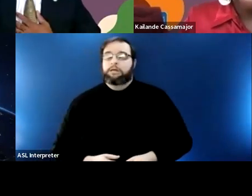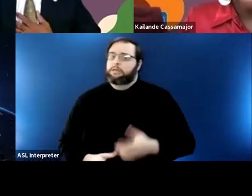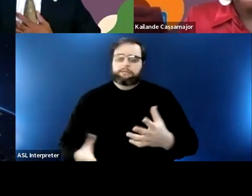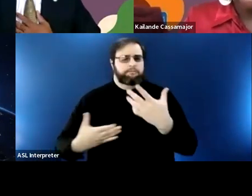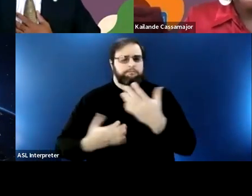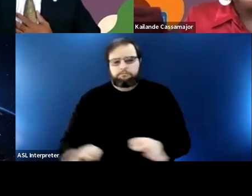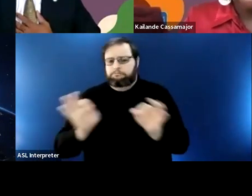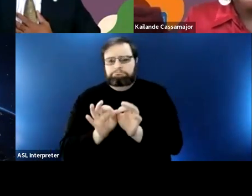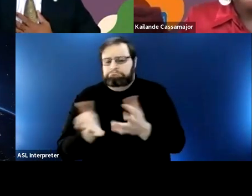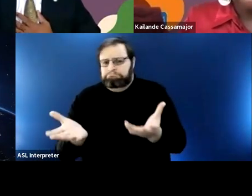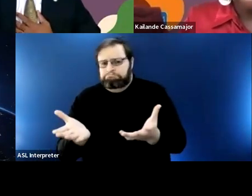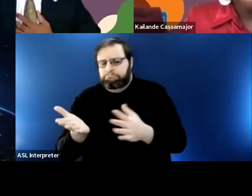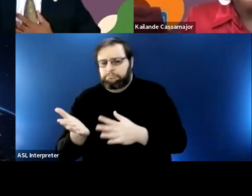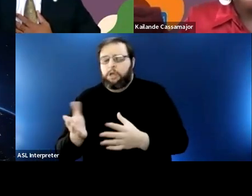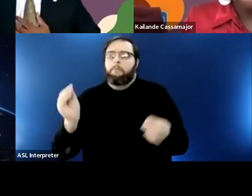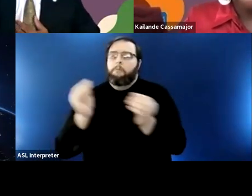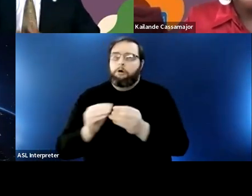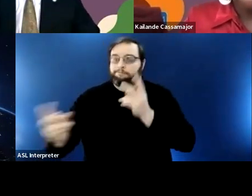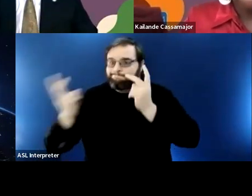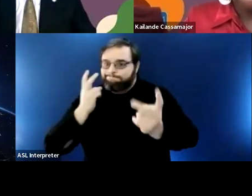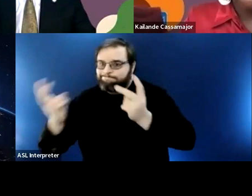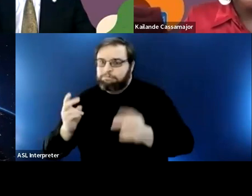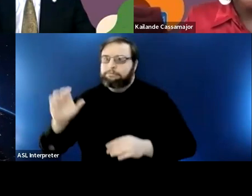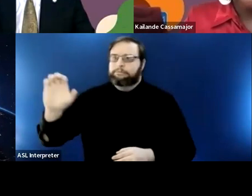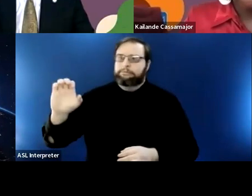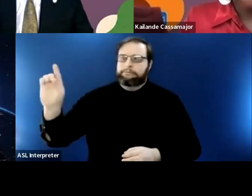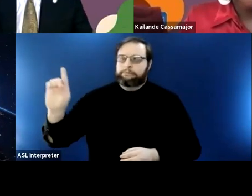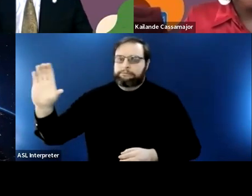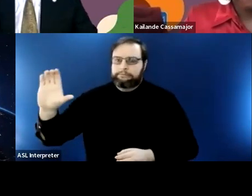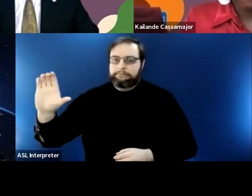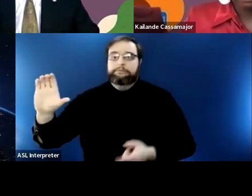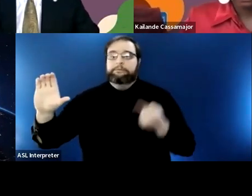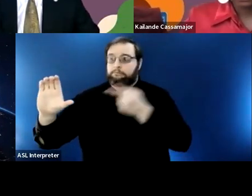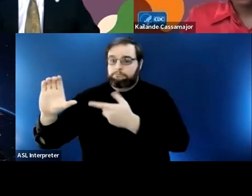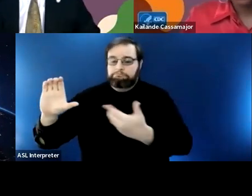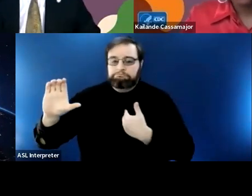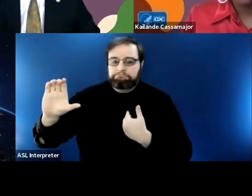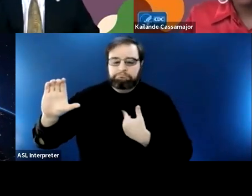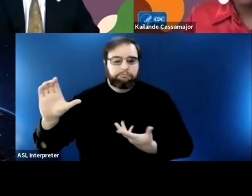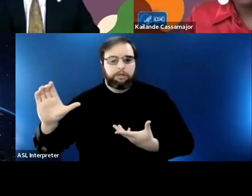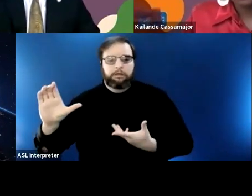it more visible. CDC could have